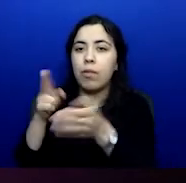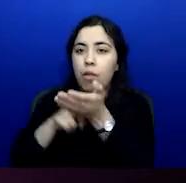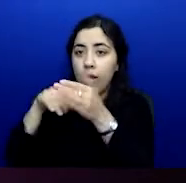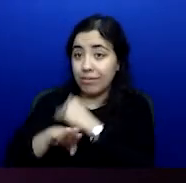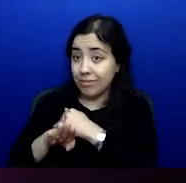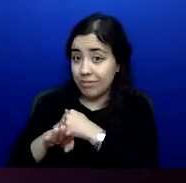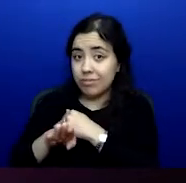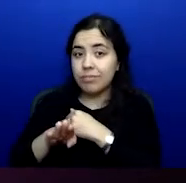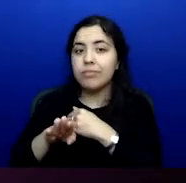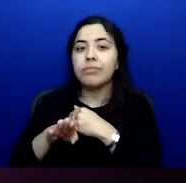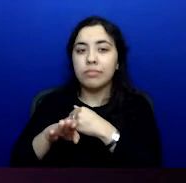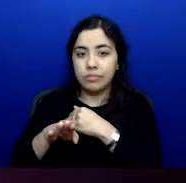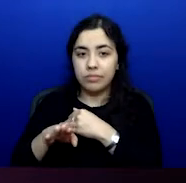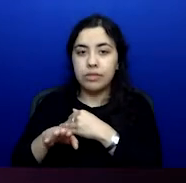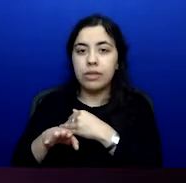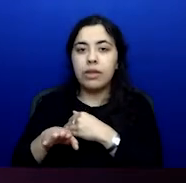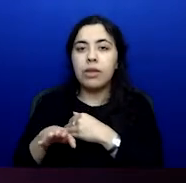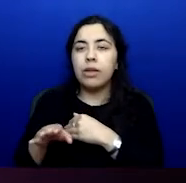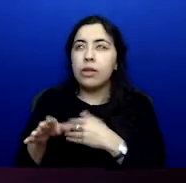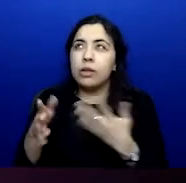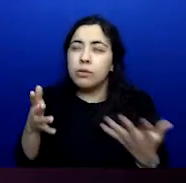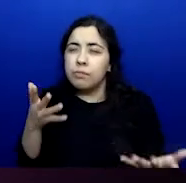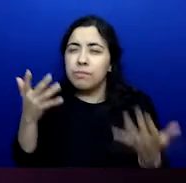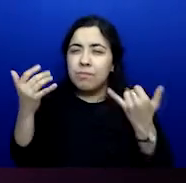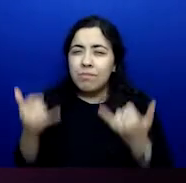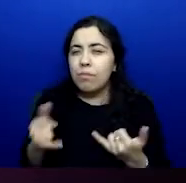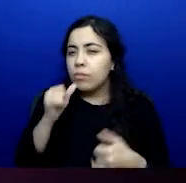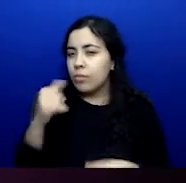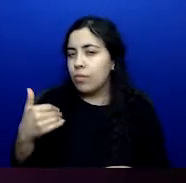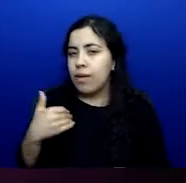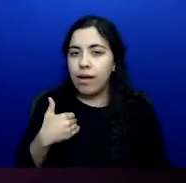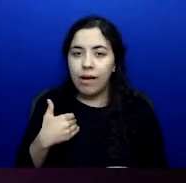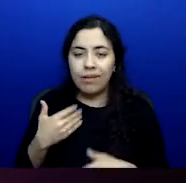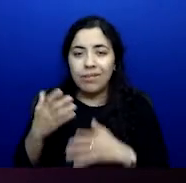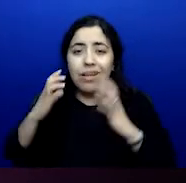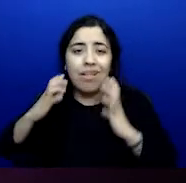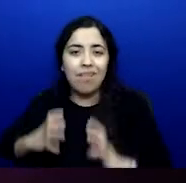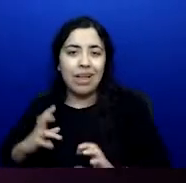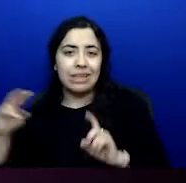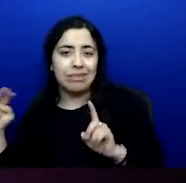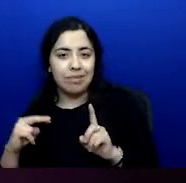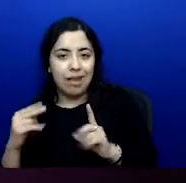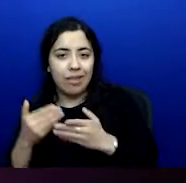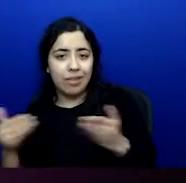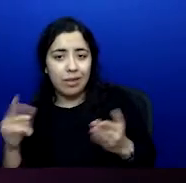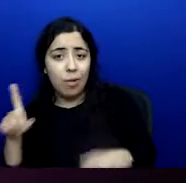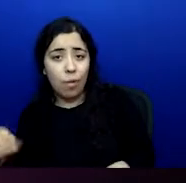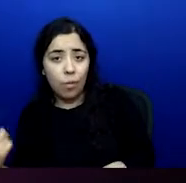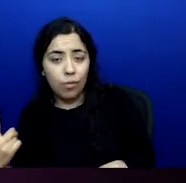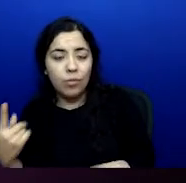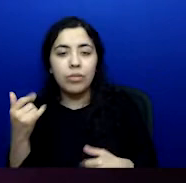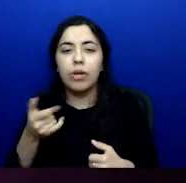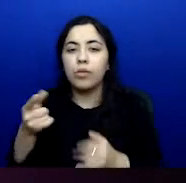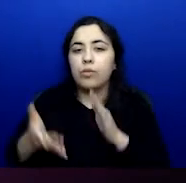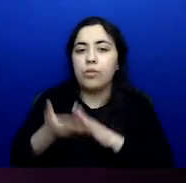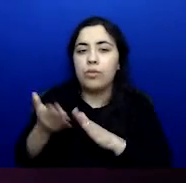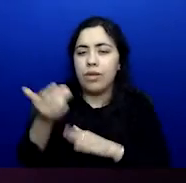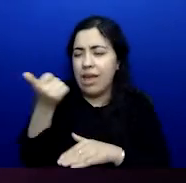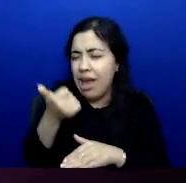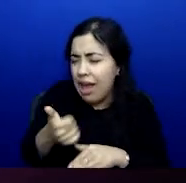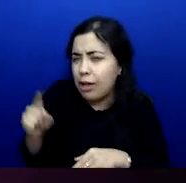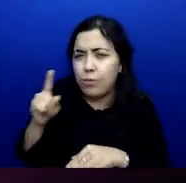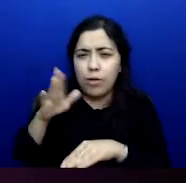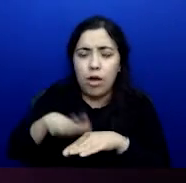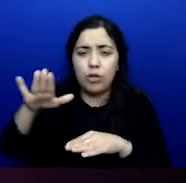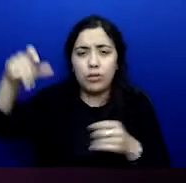session. So like instead of having some client-side thing, it's just this, you run this anywhere on the server.